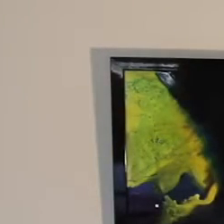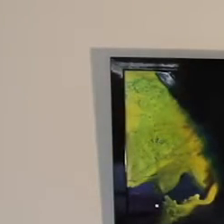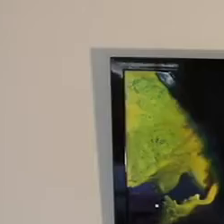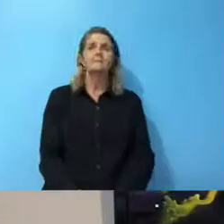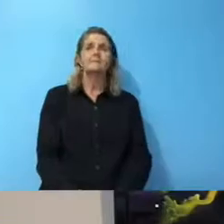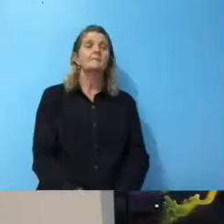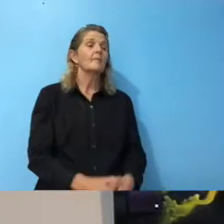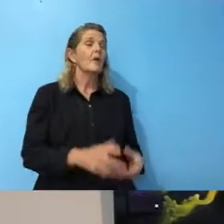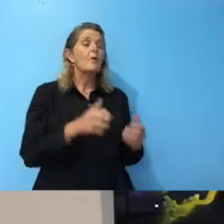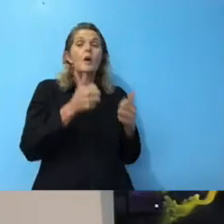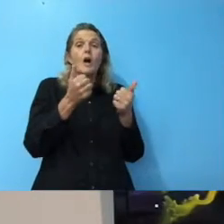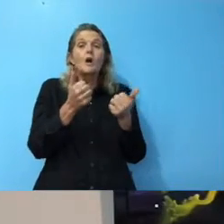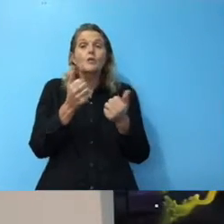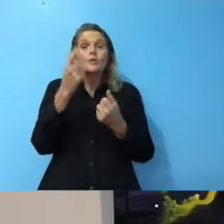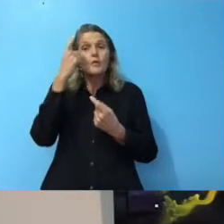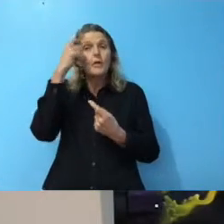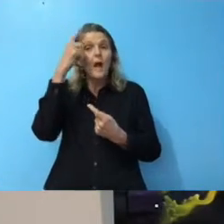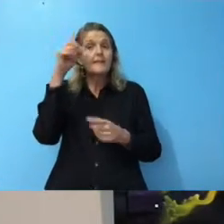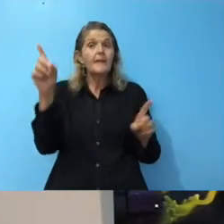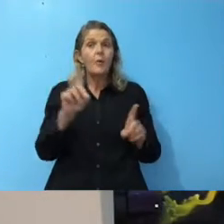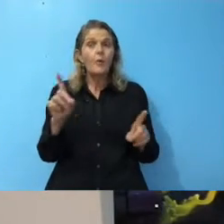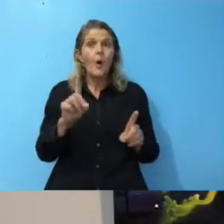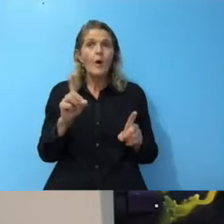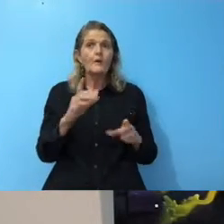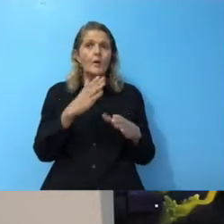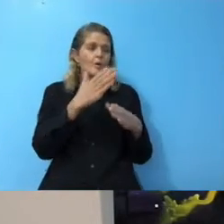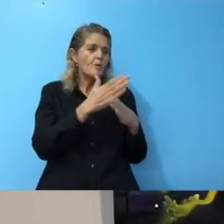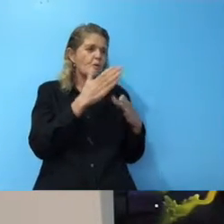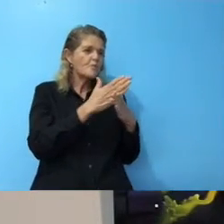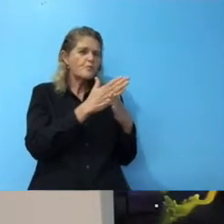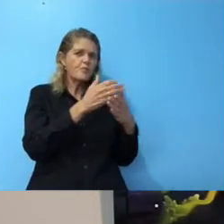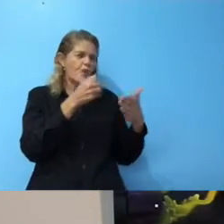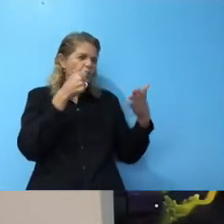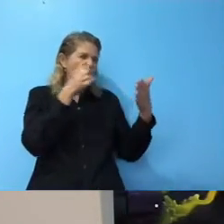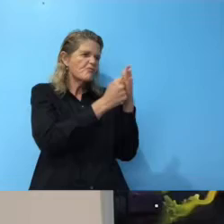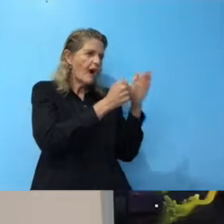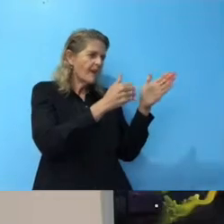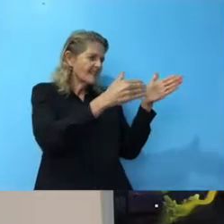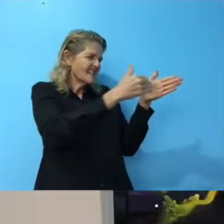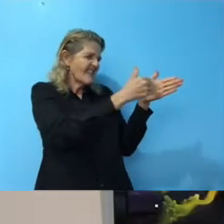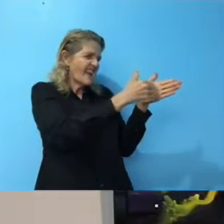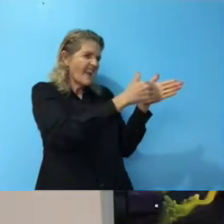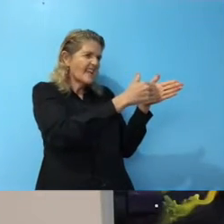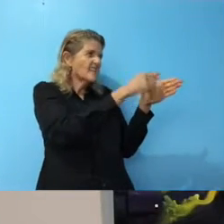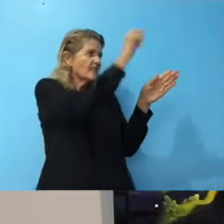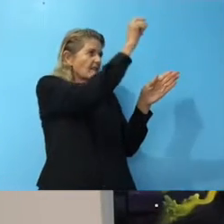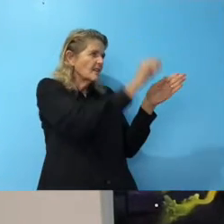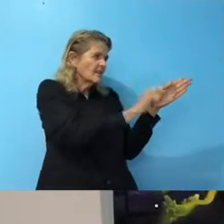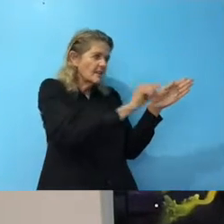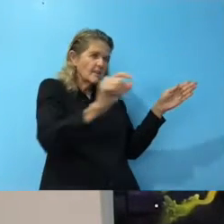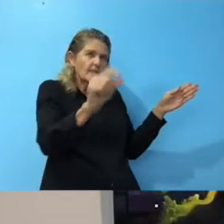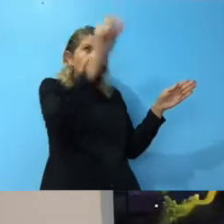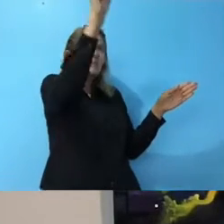You know, and a good tip is to work right up to your edges. This can often be where you can see the difference between a bit of a